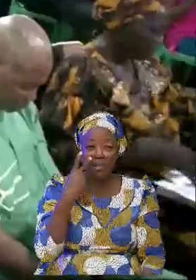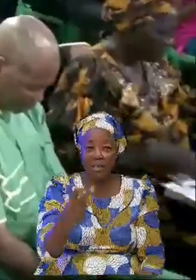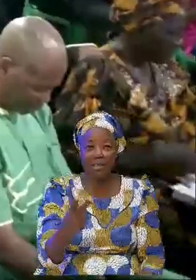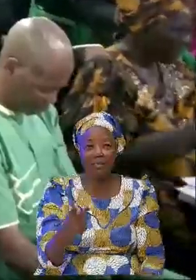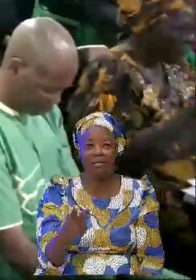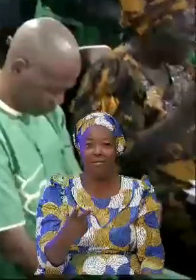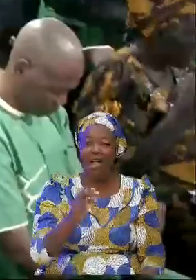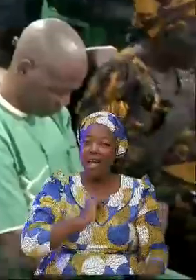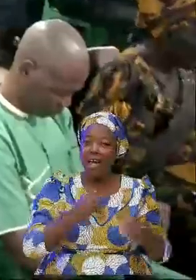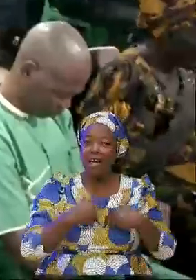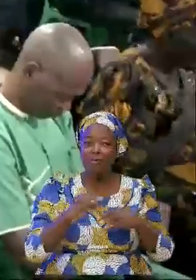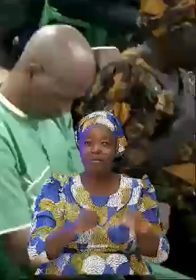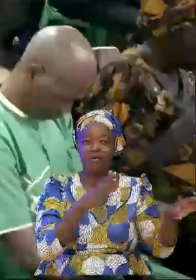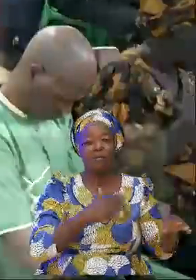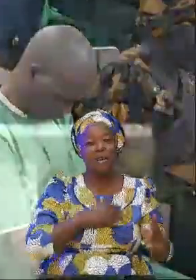unto me,